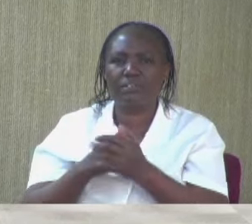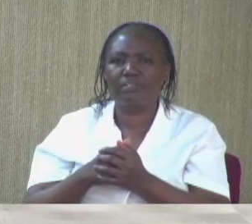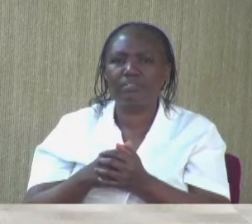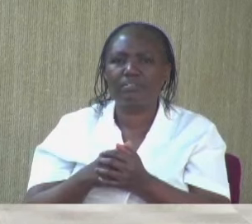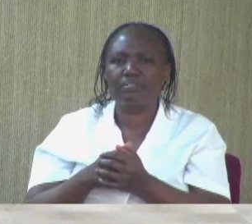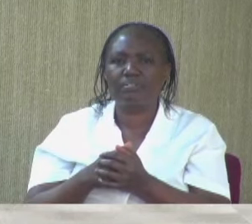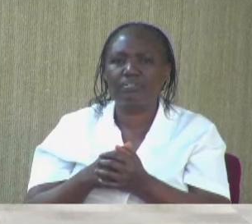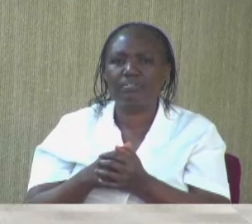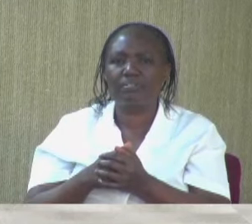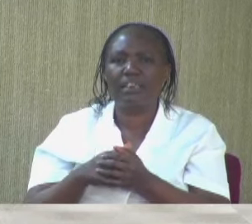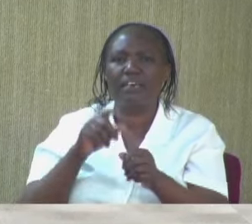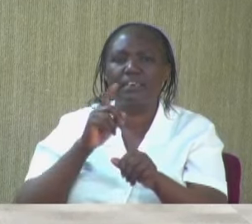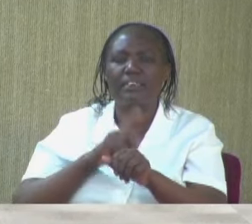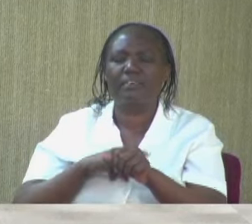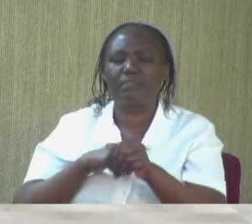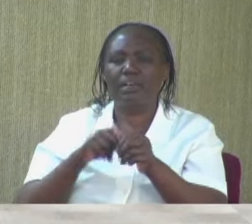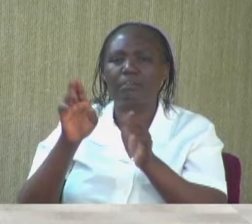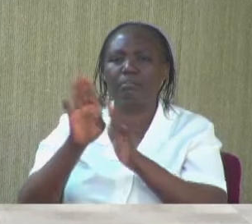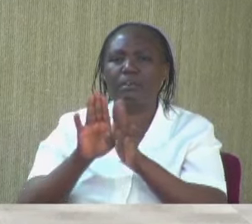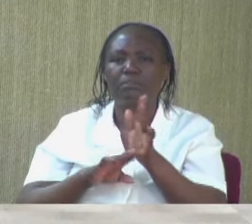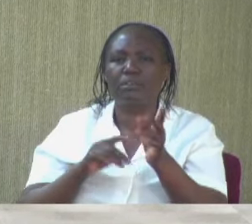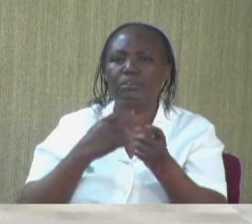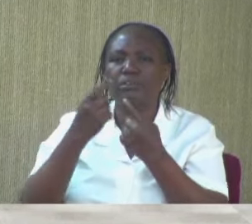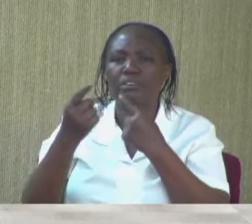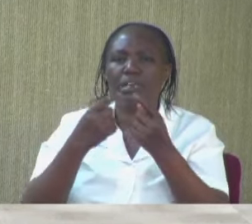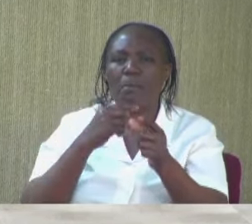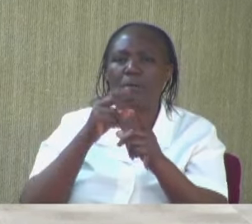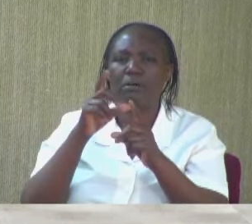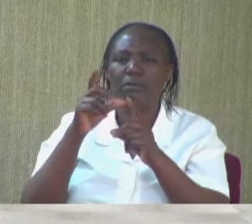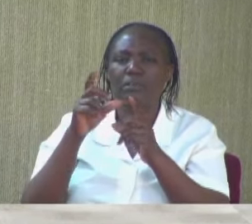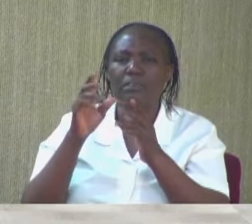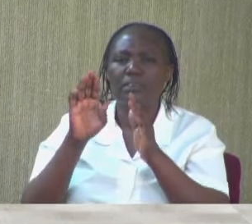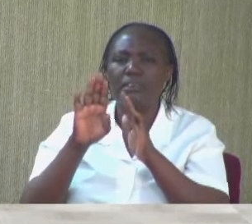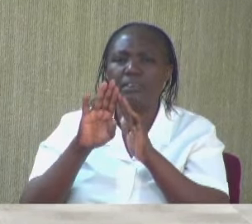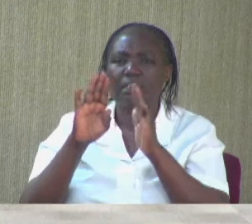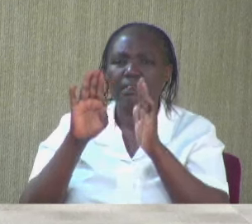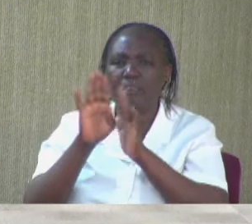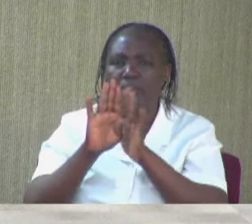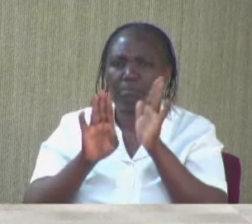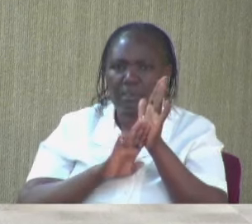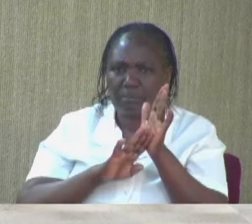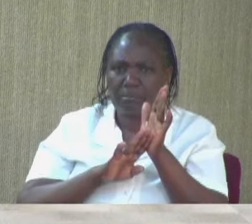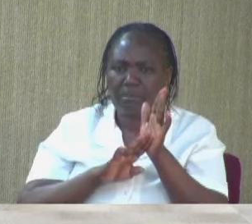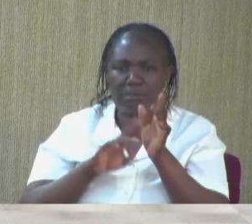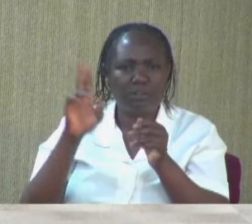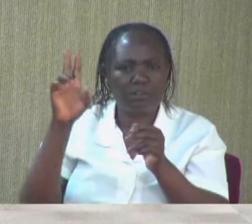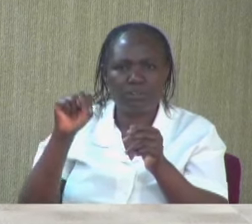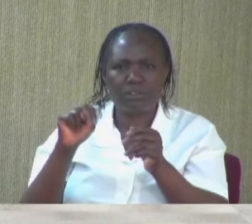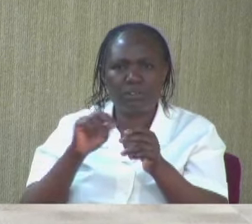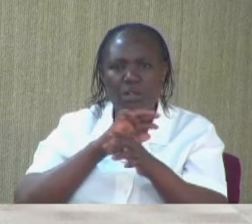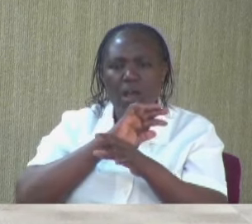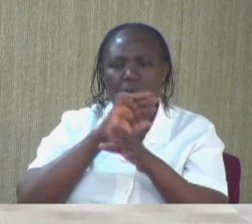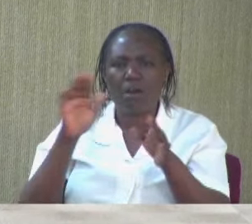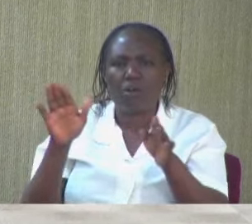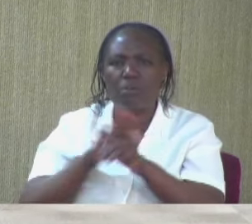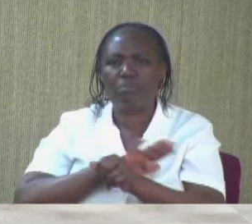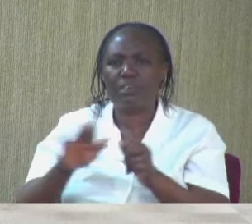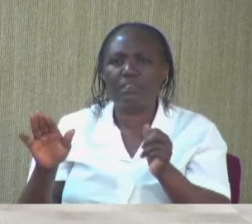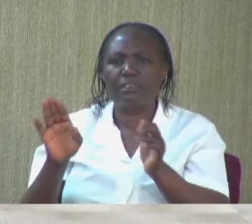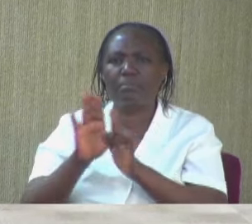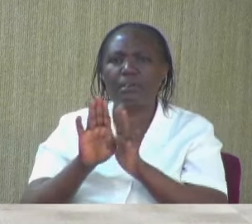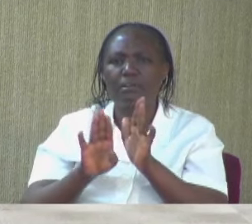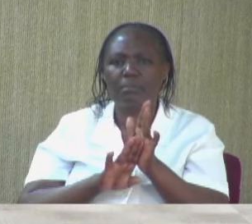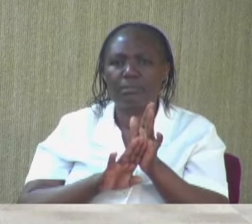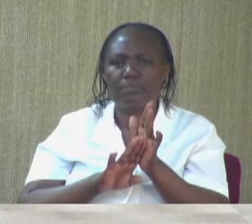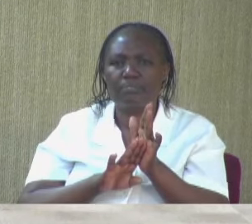context. When the Bible talks about the scriptures, it is not talking about the entire Bible as we have it today. In the